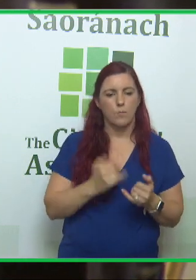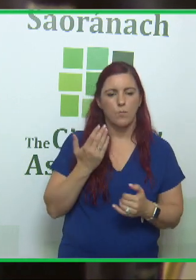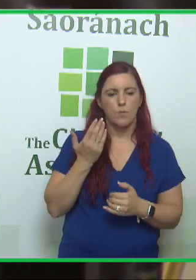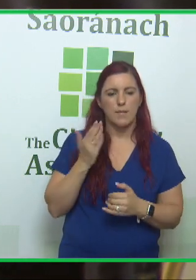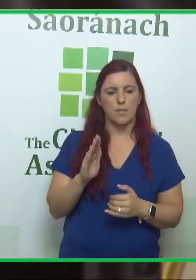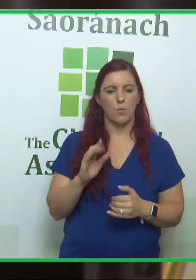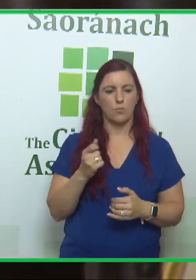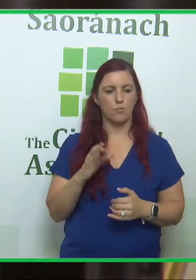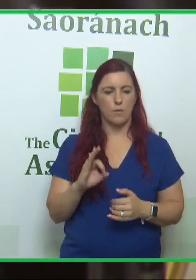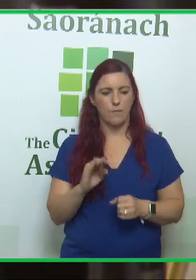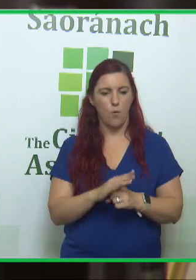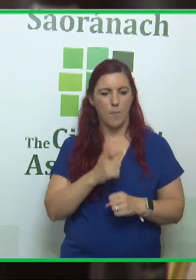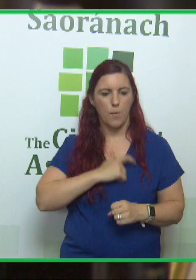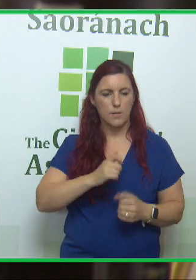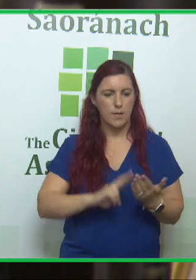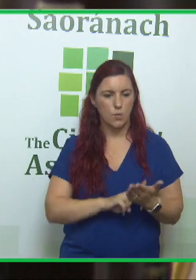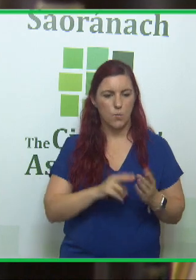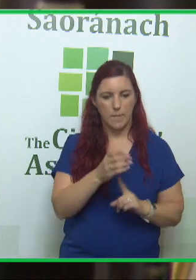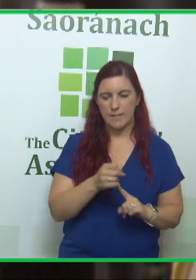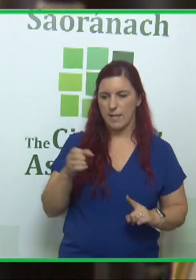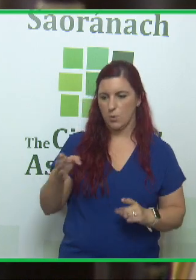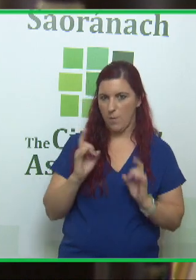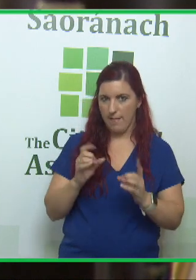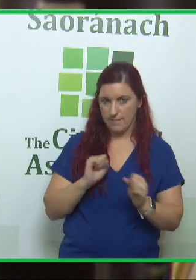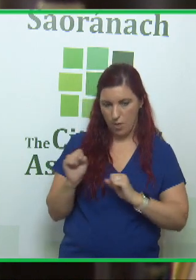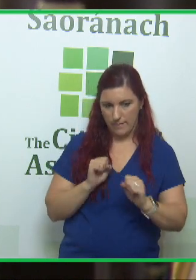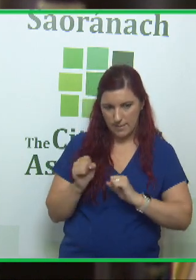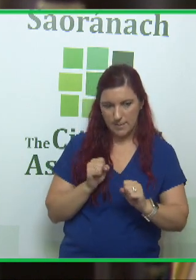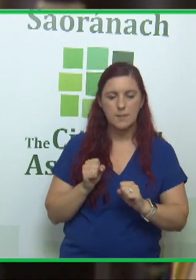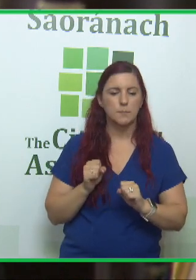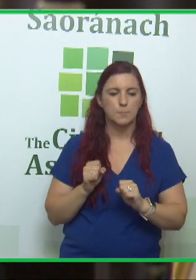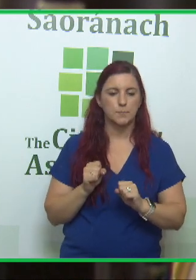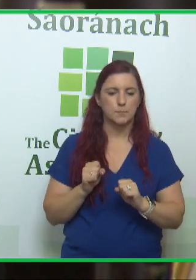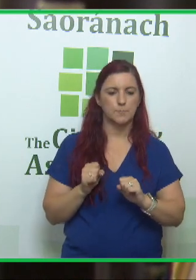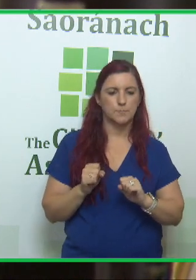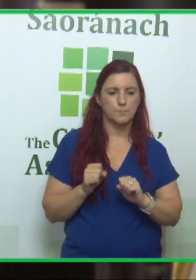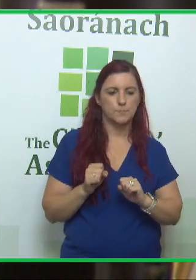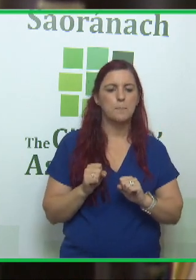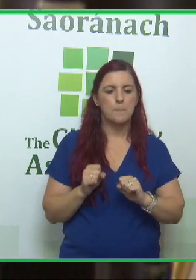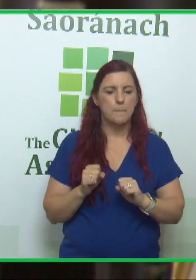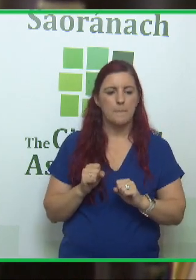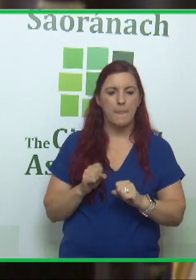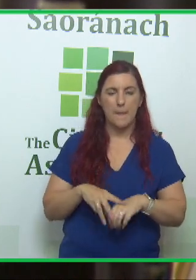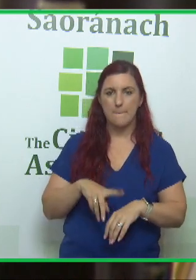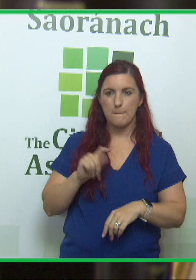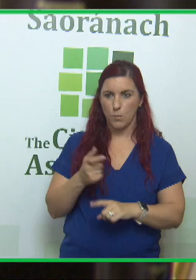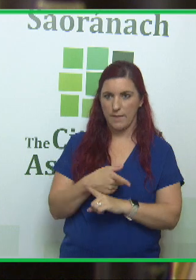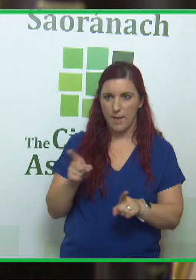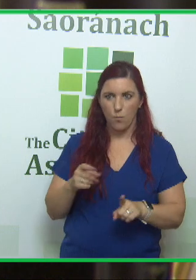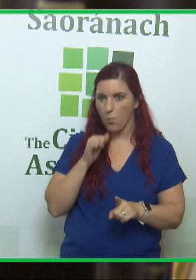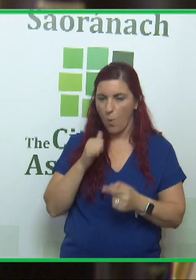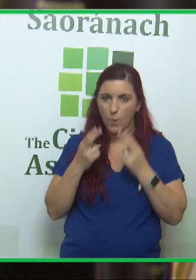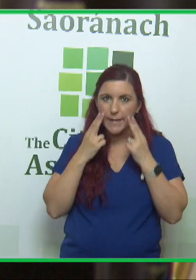for personal use will be sent to the health service, dissuasion committee, same sort of thing. The vast majority of them will not